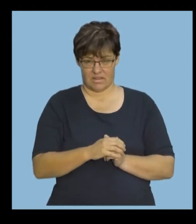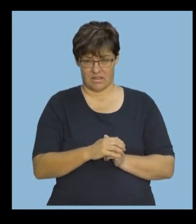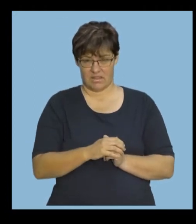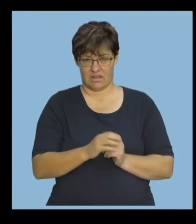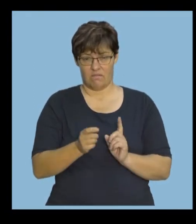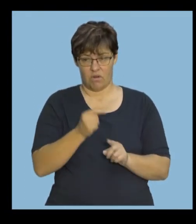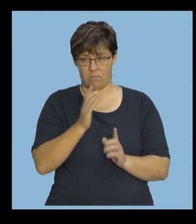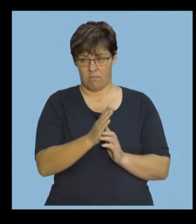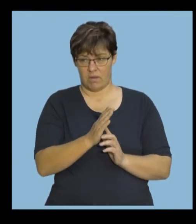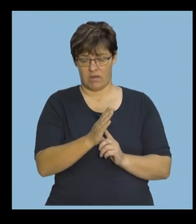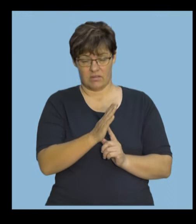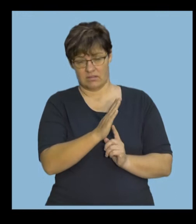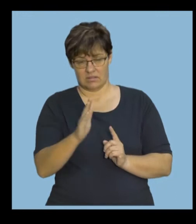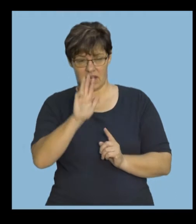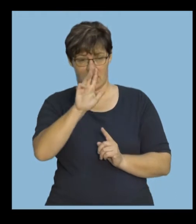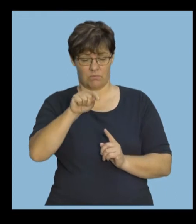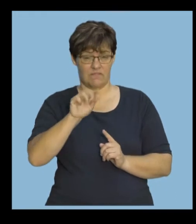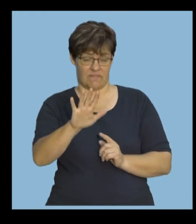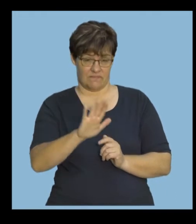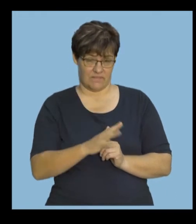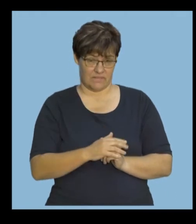So 9.5 from here,